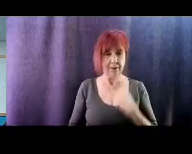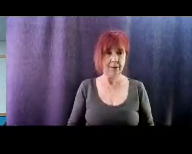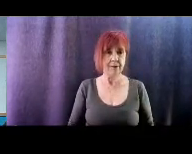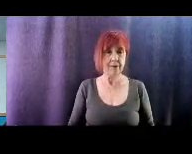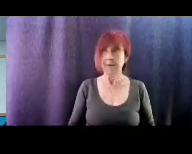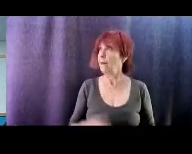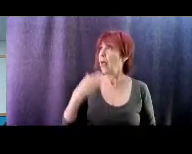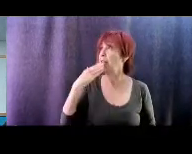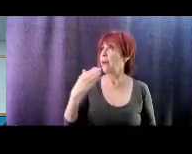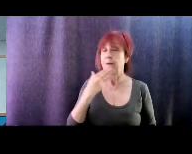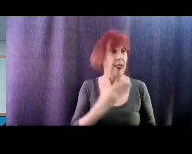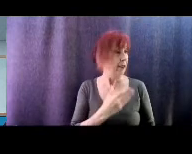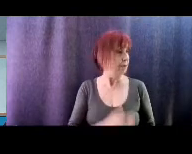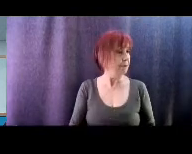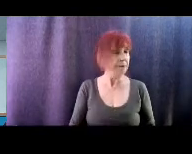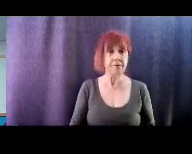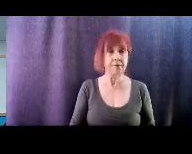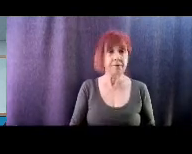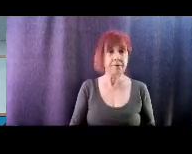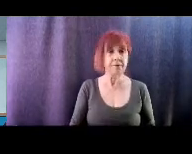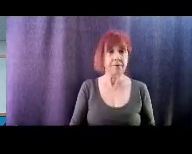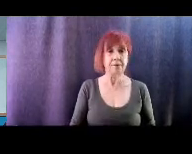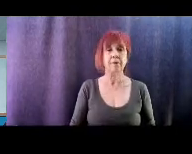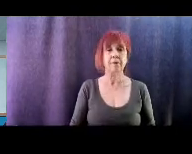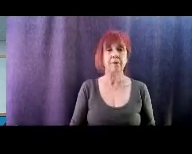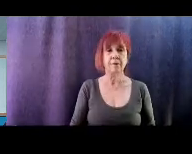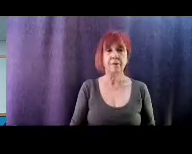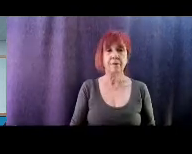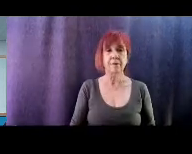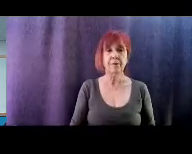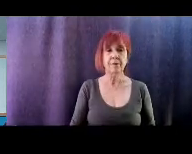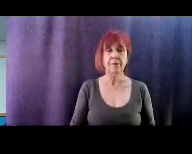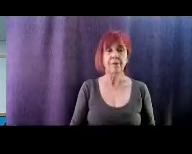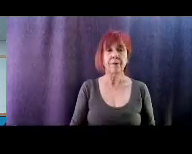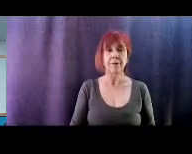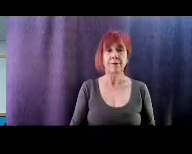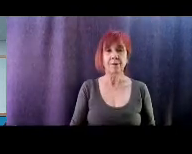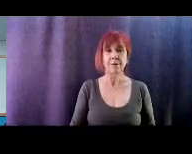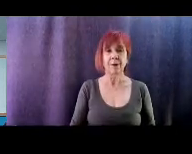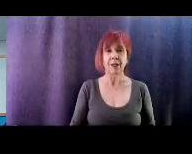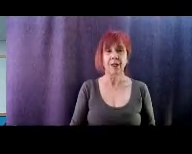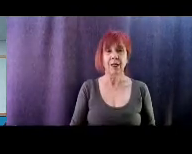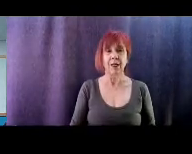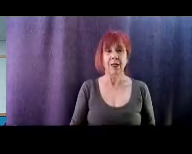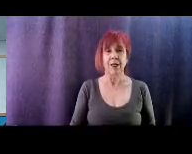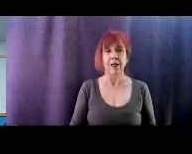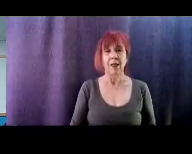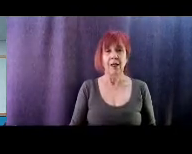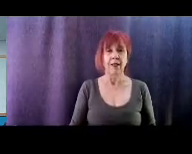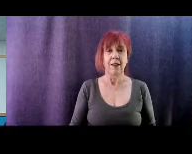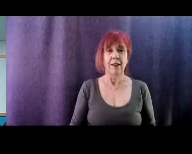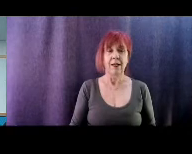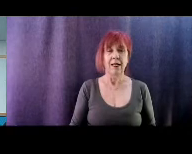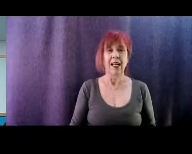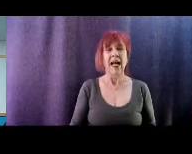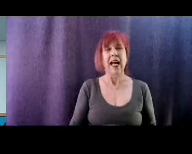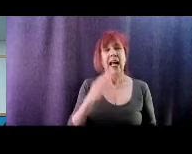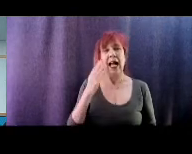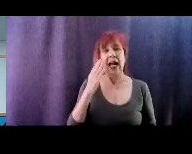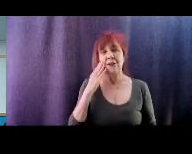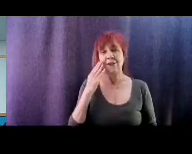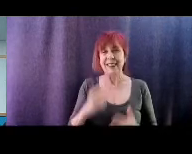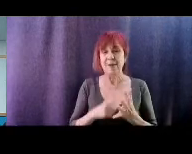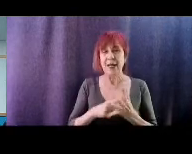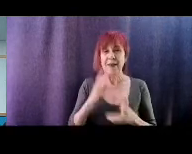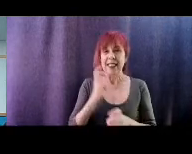Thank you. As mentioned earlier, we have tried very hard to make a good connection between our state VR